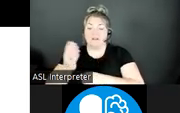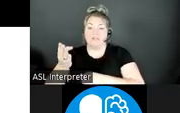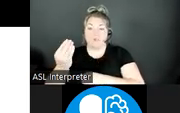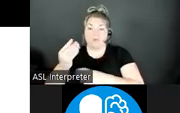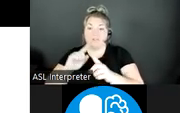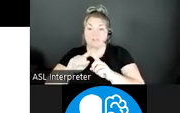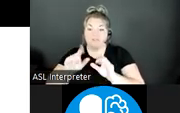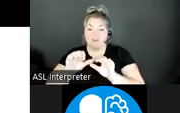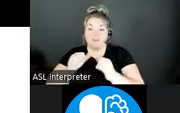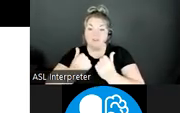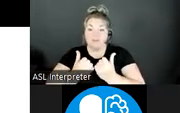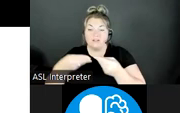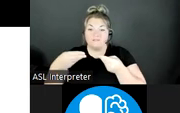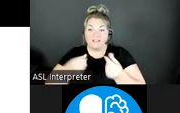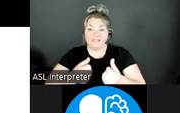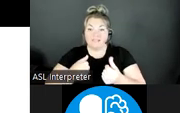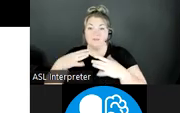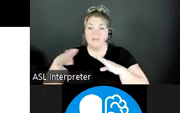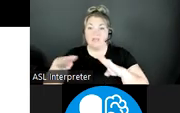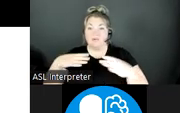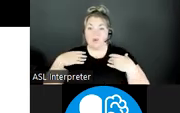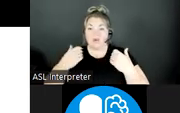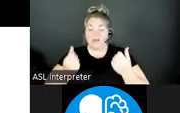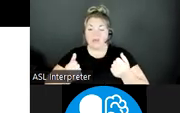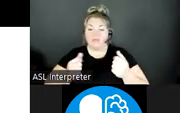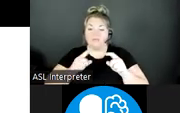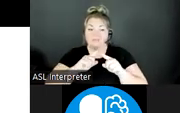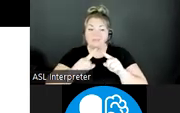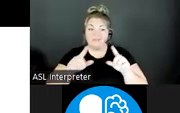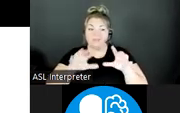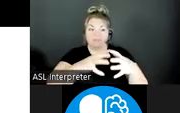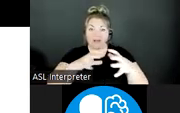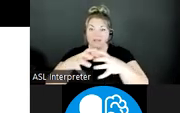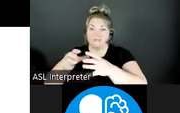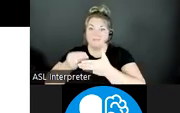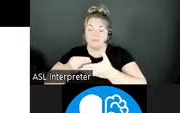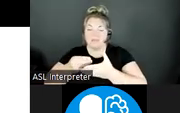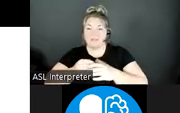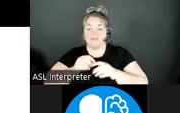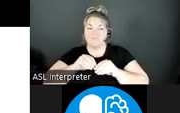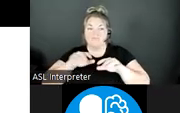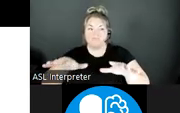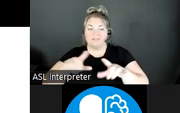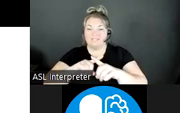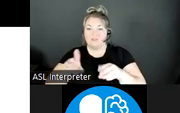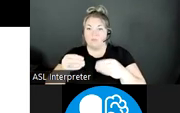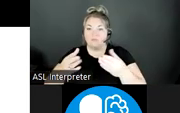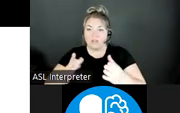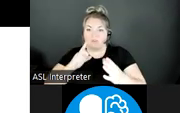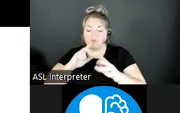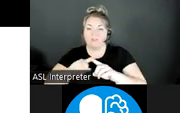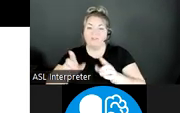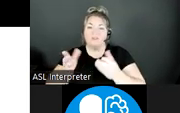different agencies funding behavioral health, different buckets of money going to different providers for different